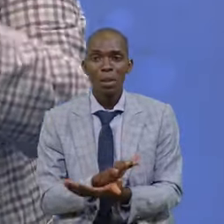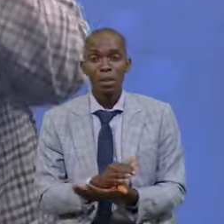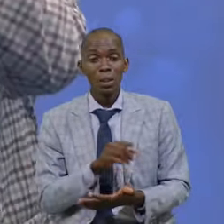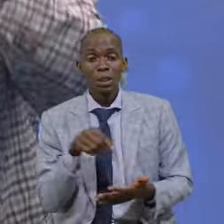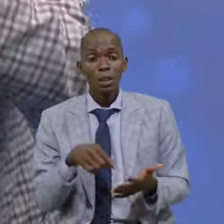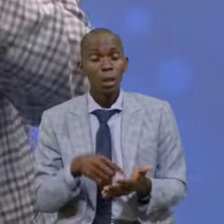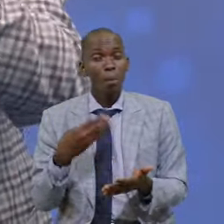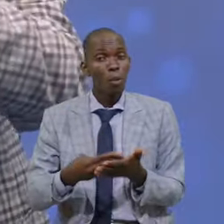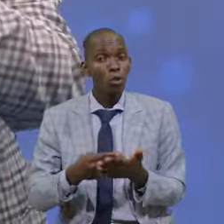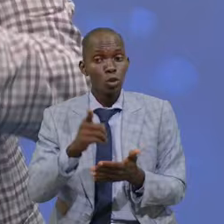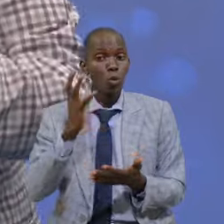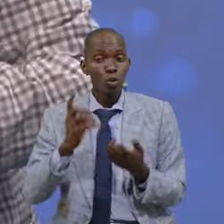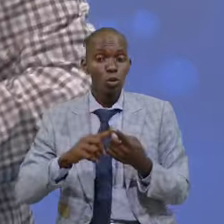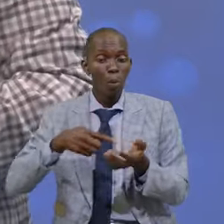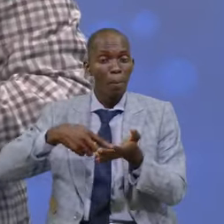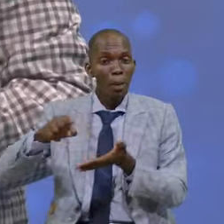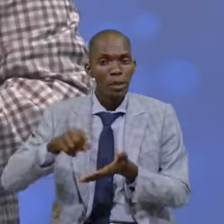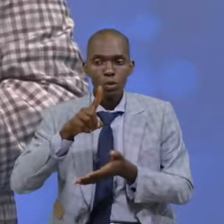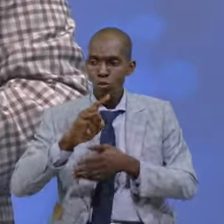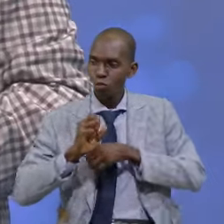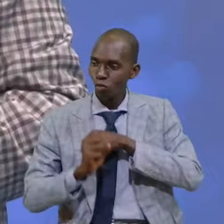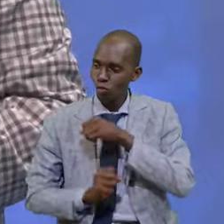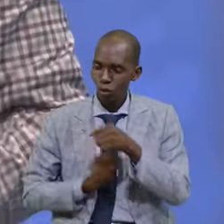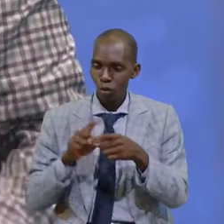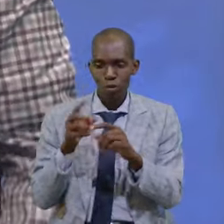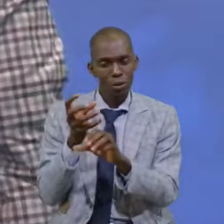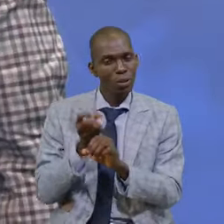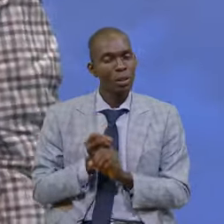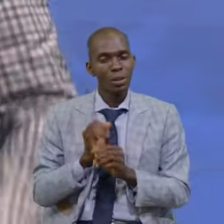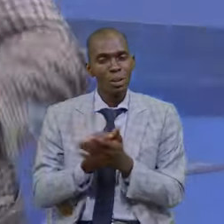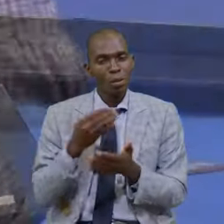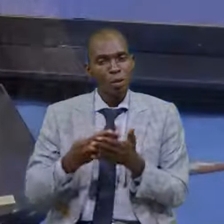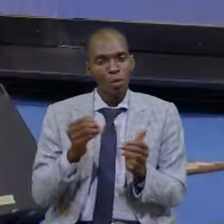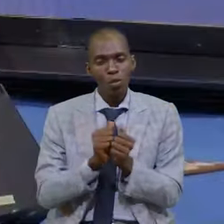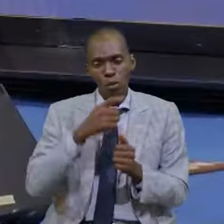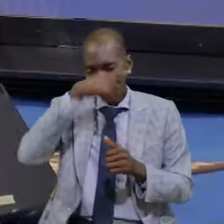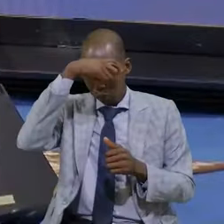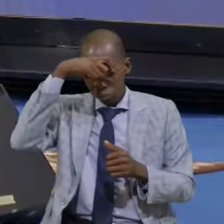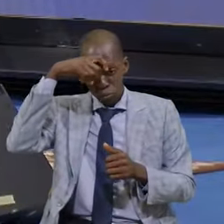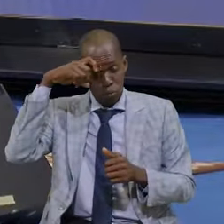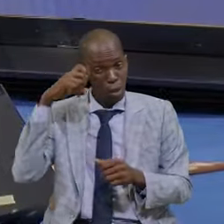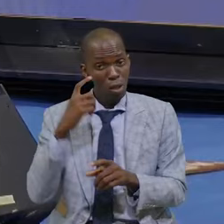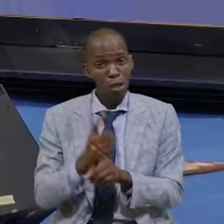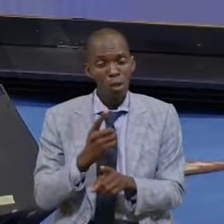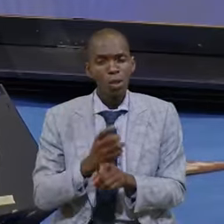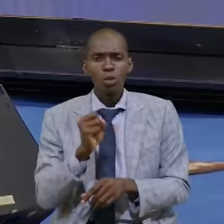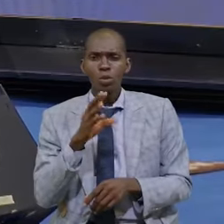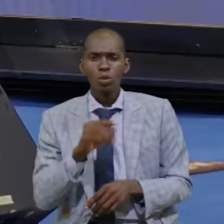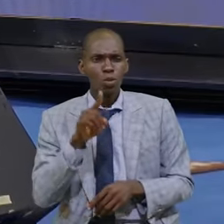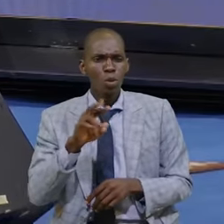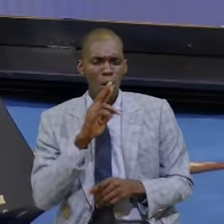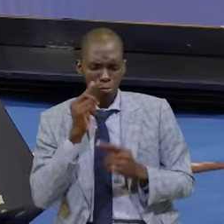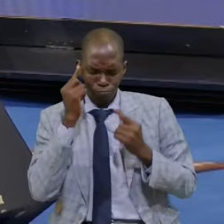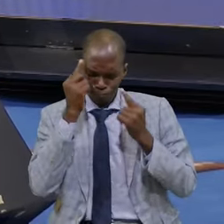to pay, you earned the money with the sweat of your face. And so you are considerate. That